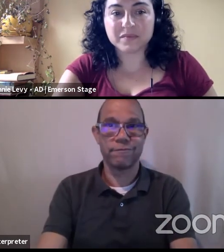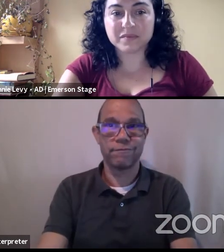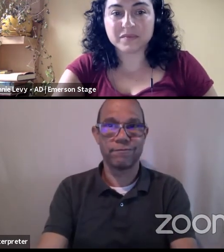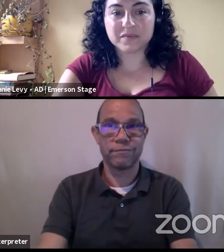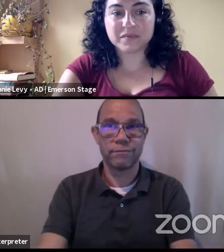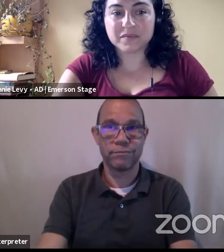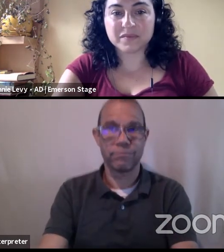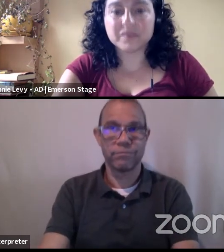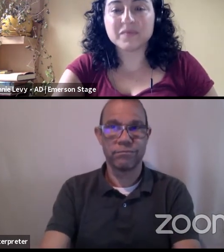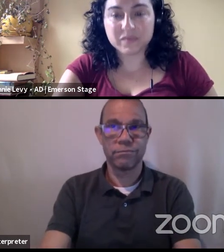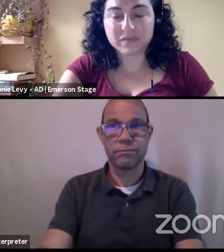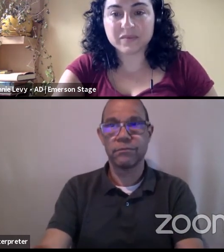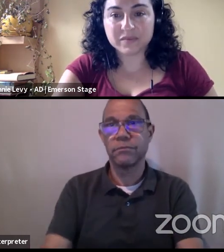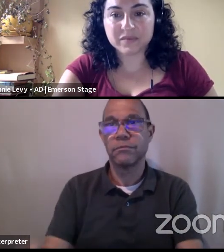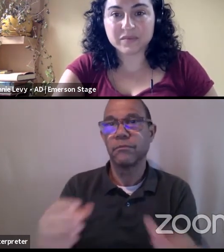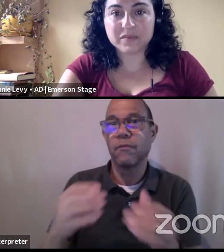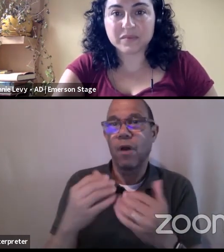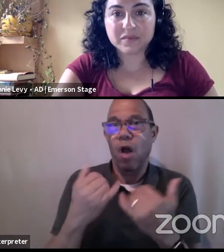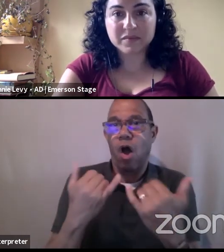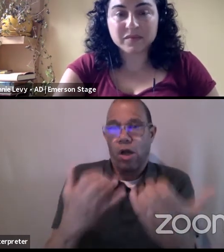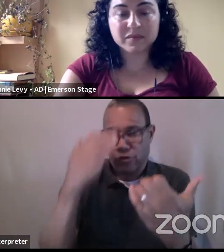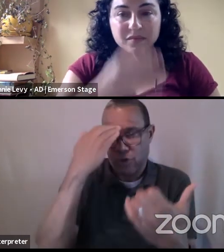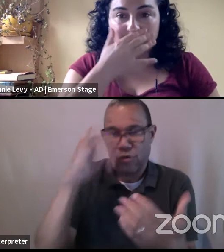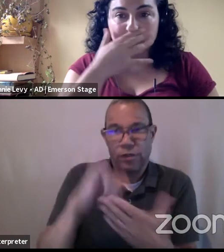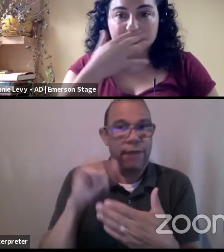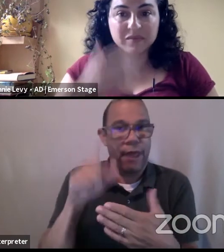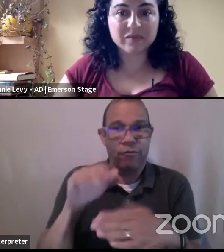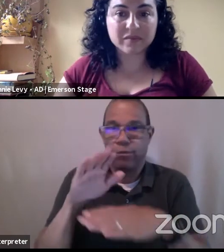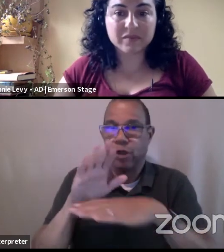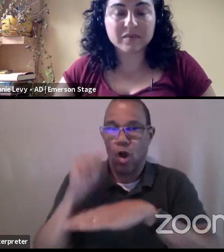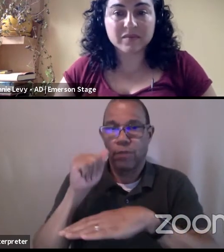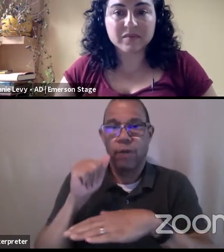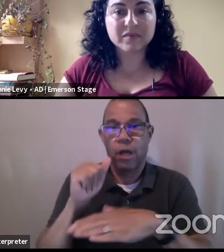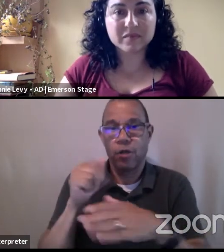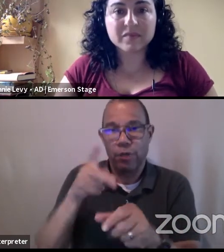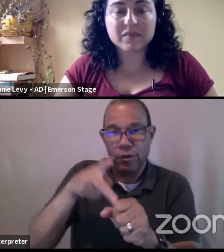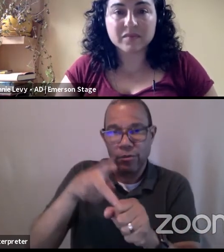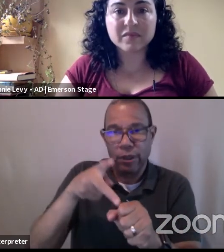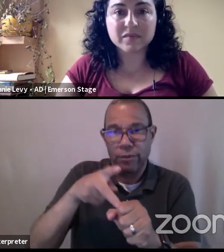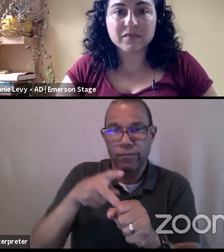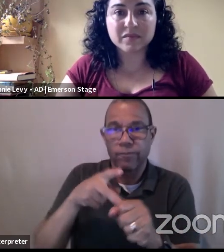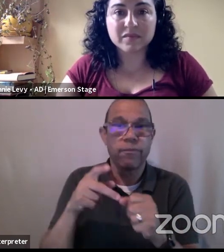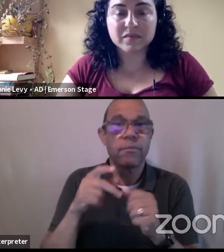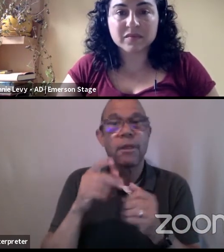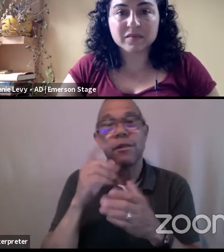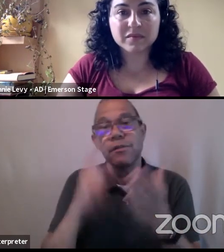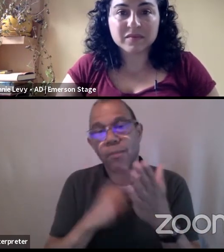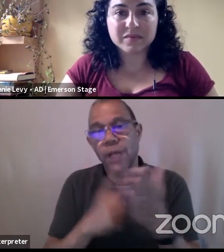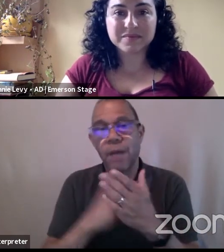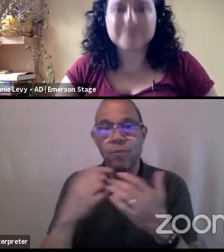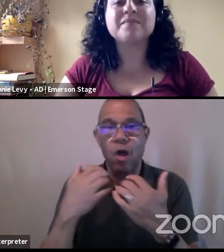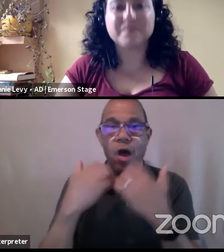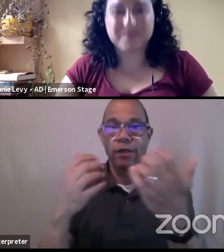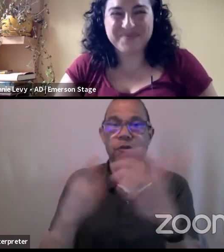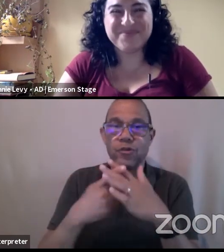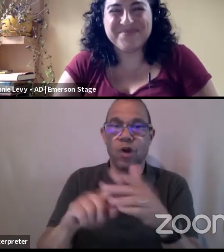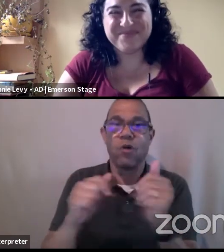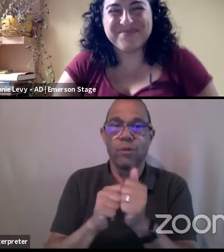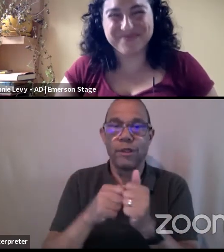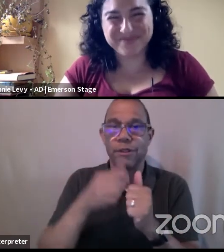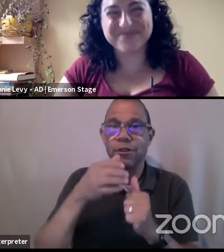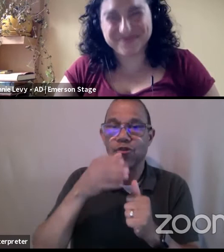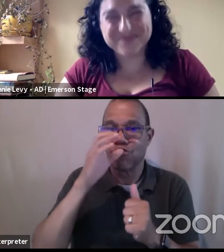participate. Therefore, some audience starts out with a drink like this and then by